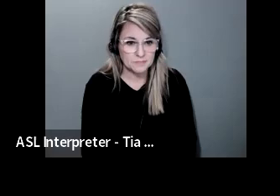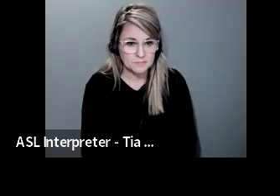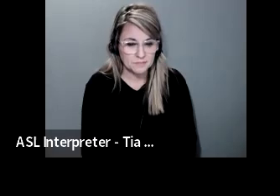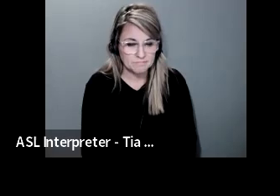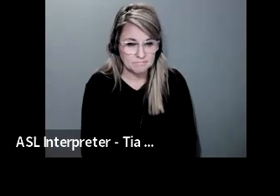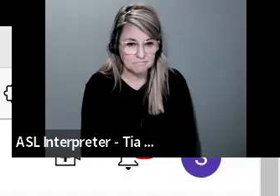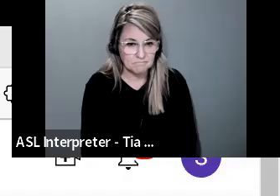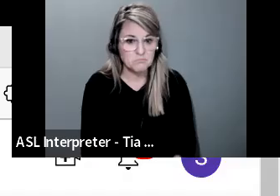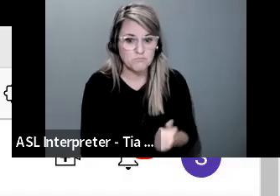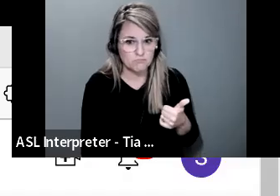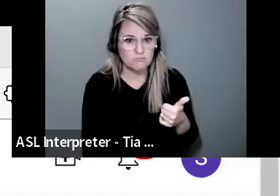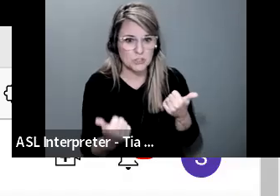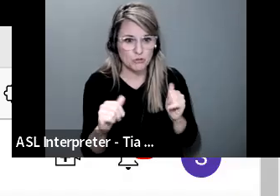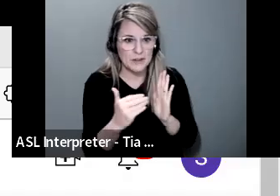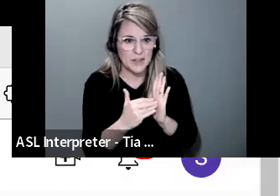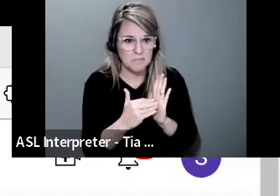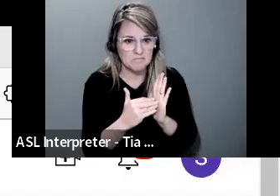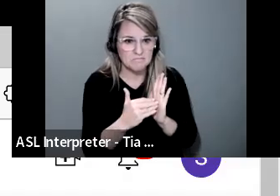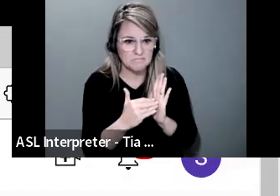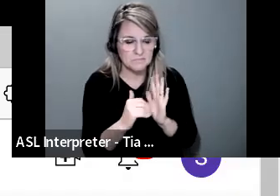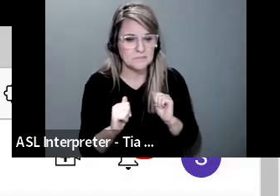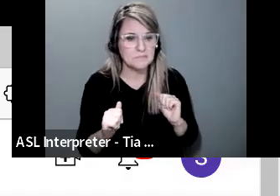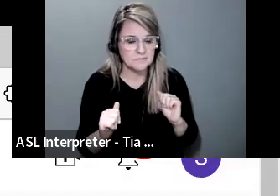All right, let's try this again.